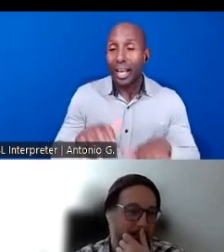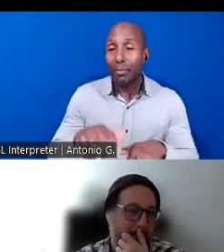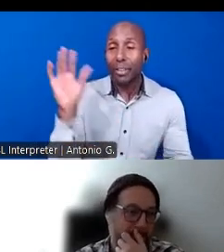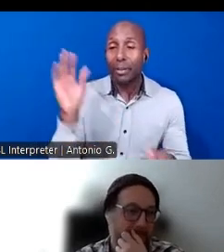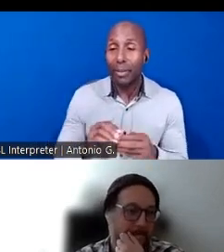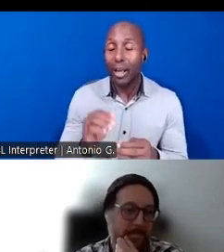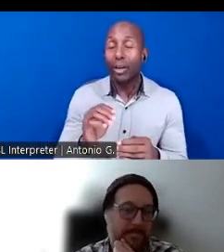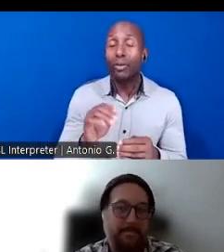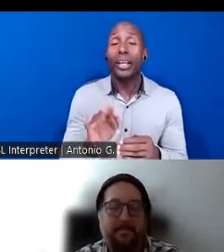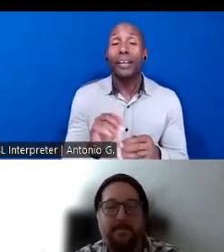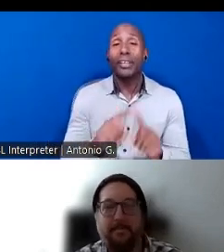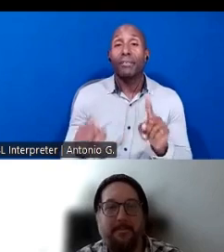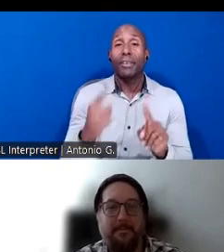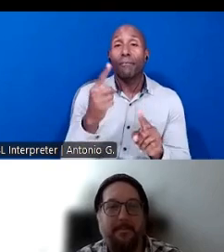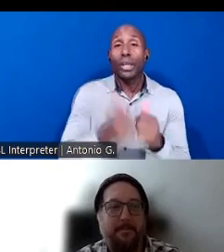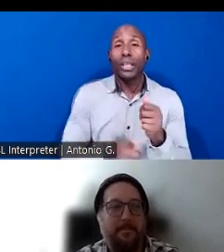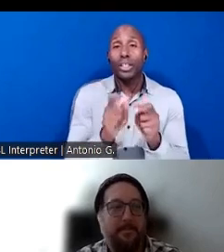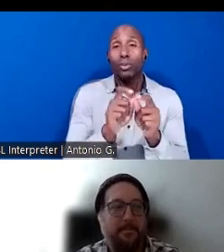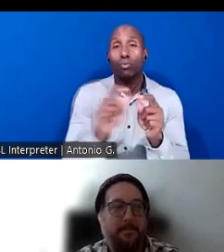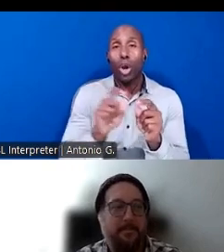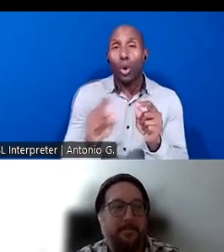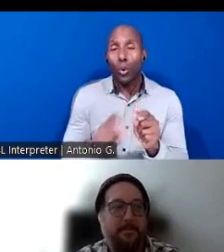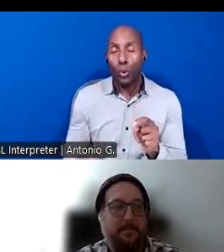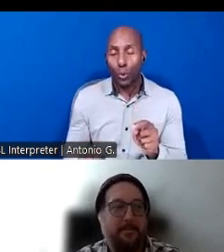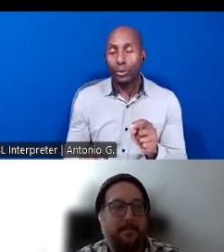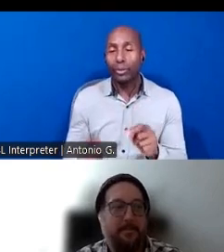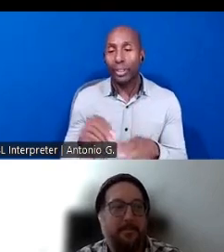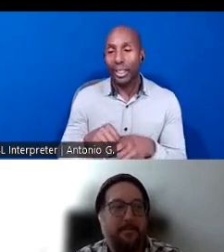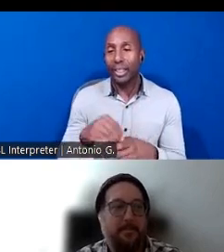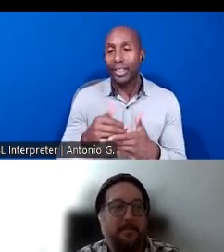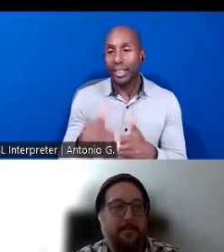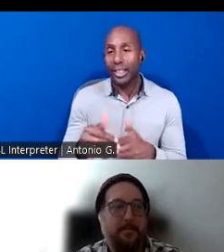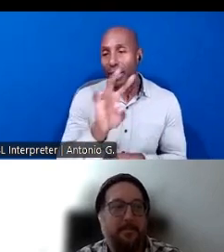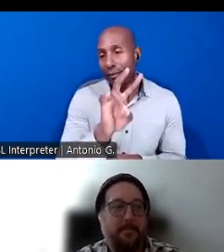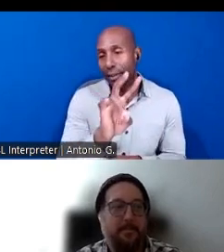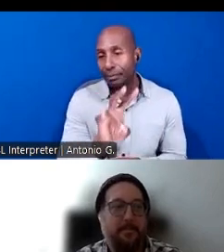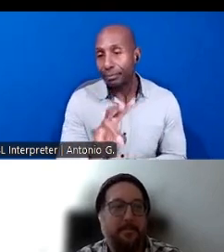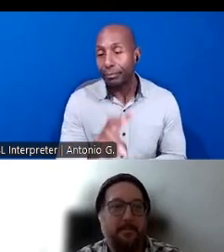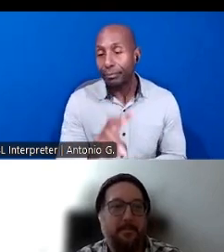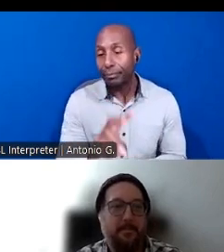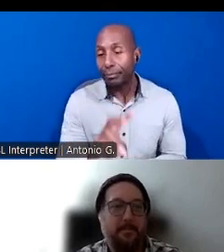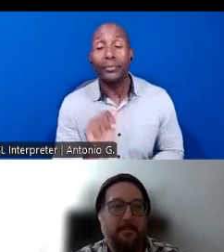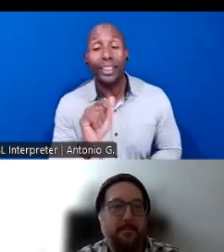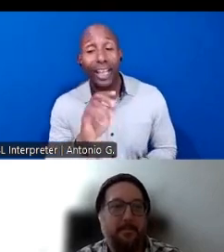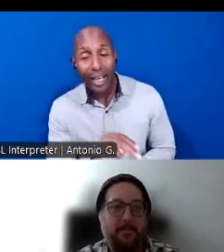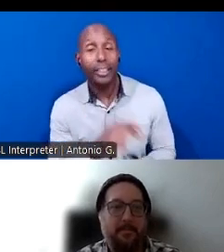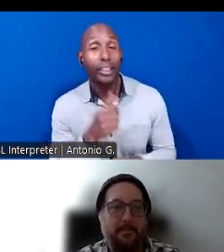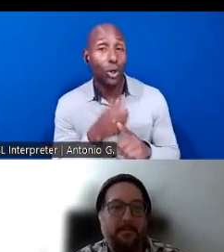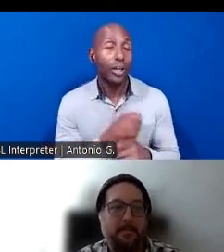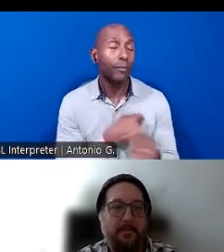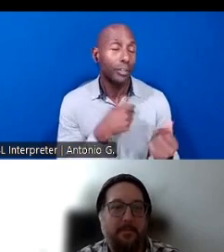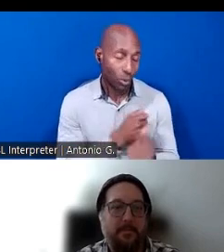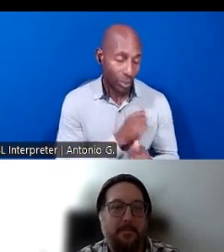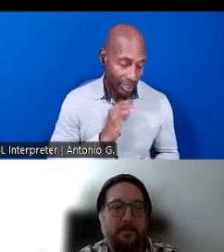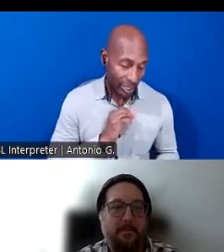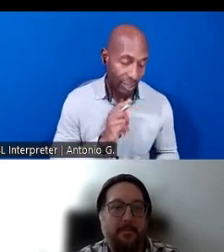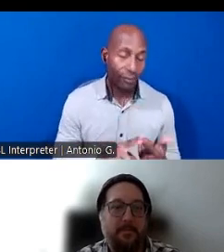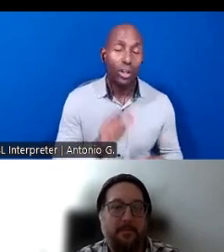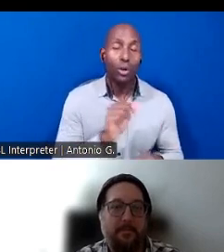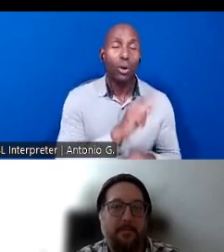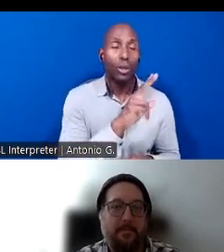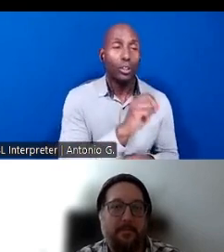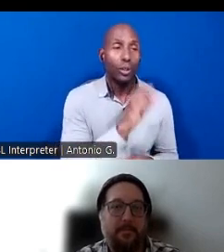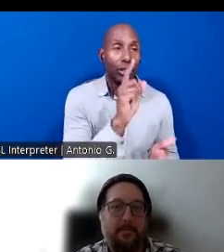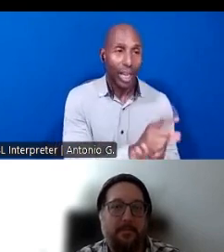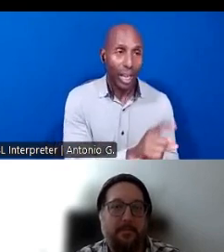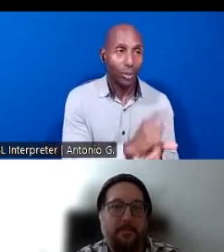good. And so Allison is a support staff who worked 30 hours per week, and she's a counselor who worked 10 hours